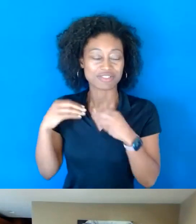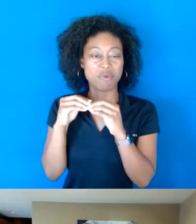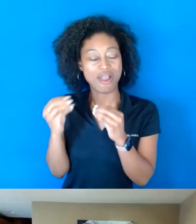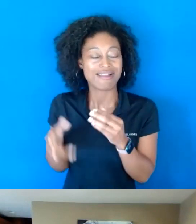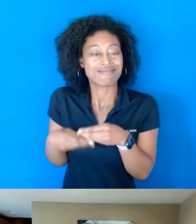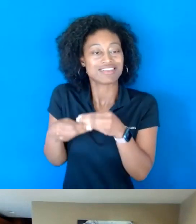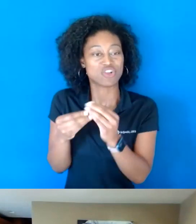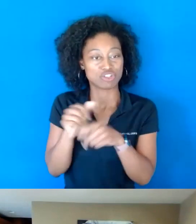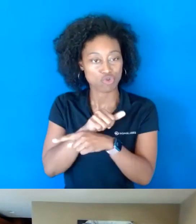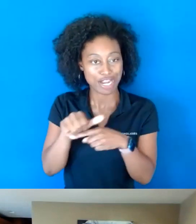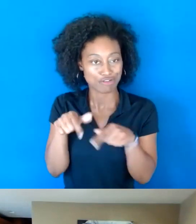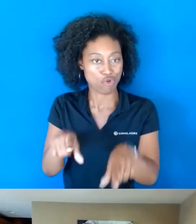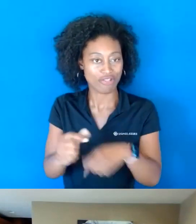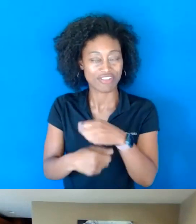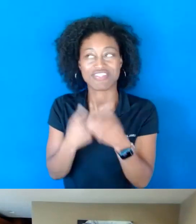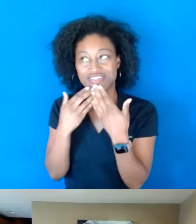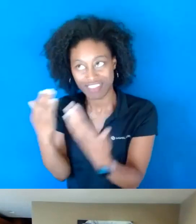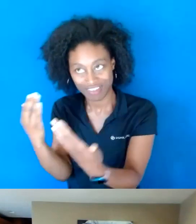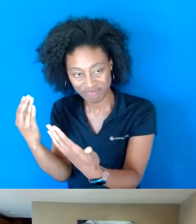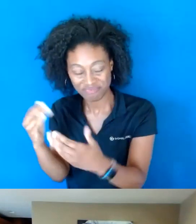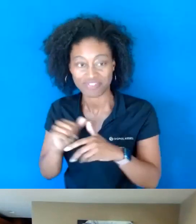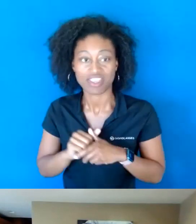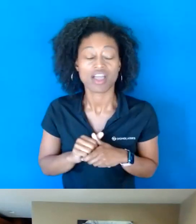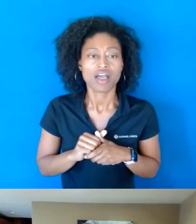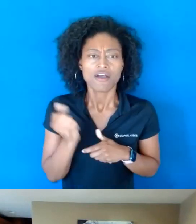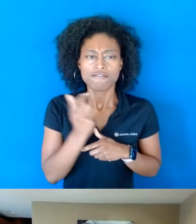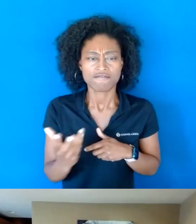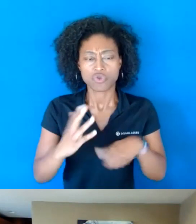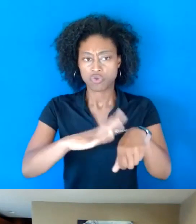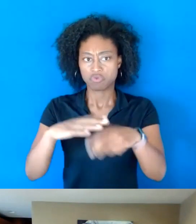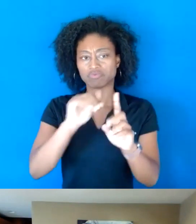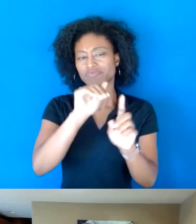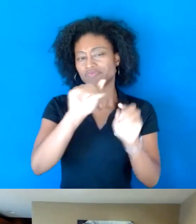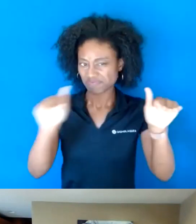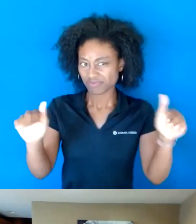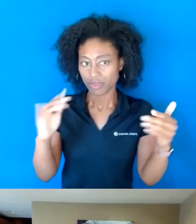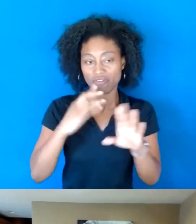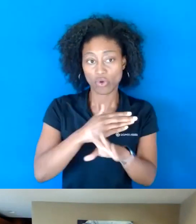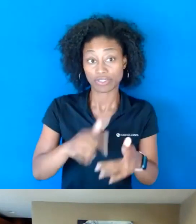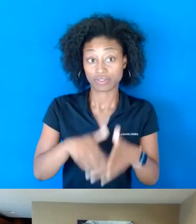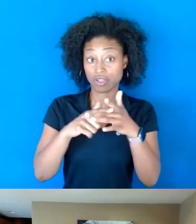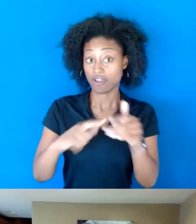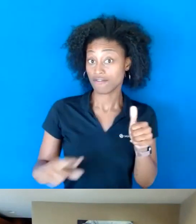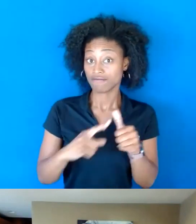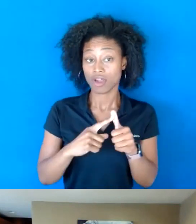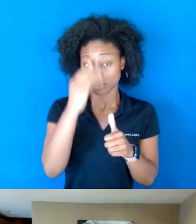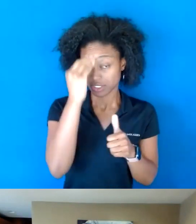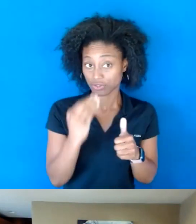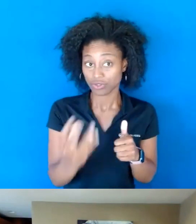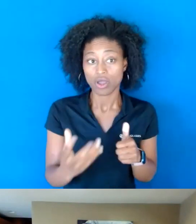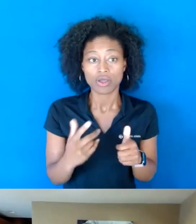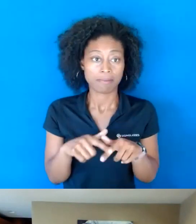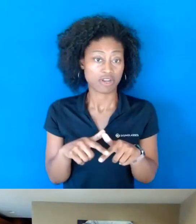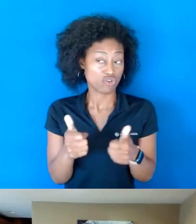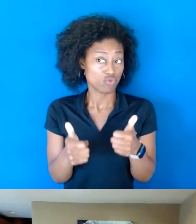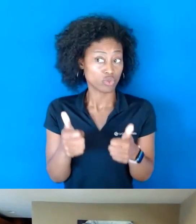year. So we thank them for that. A couple of housekeeping items before we get started. First, you can, depending on what